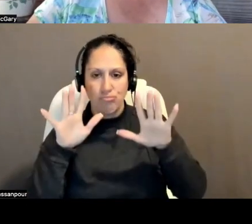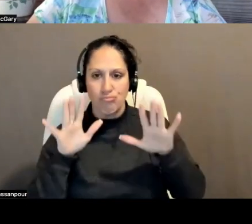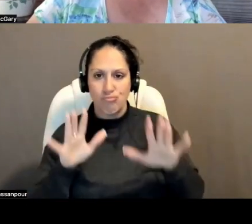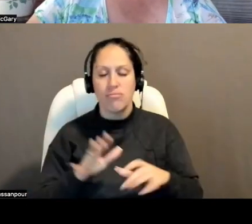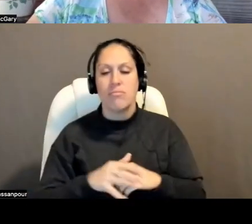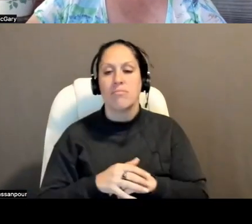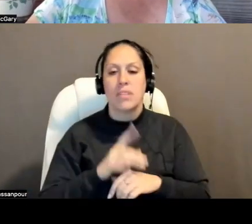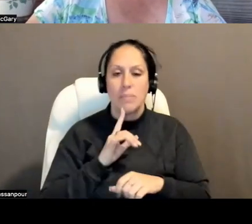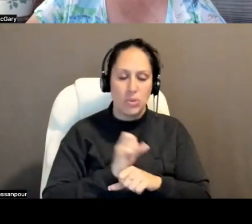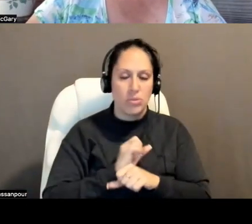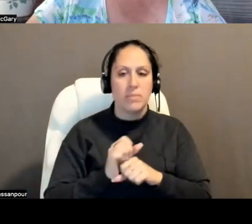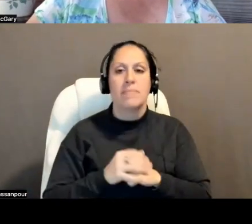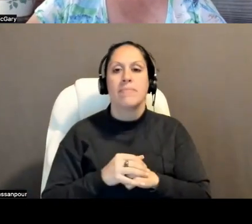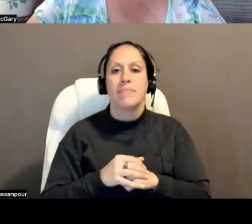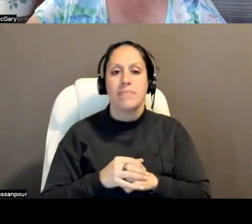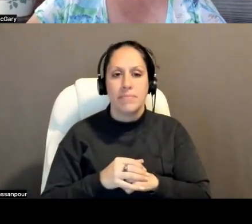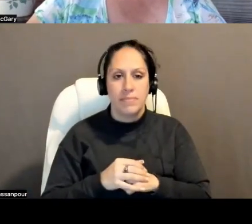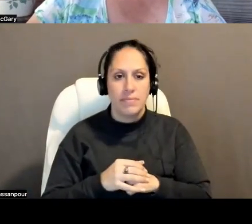Absolutely.